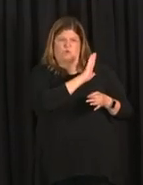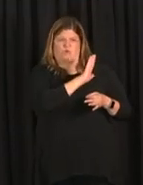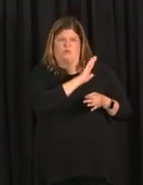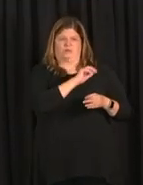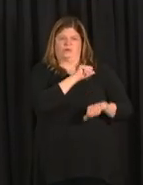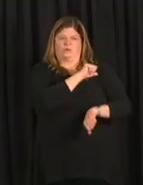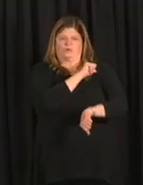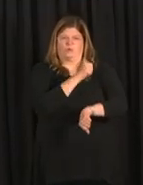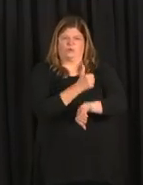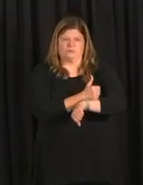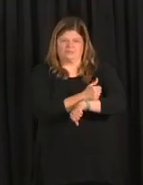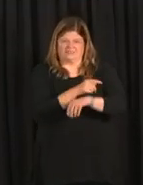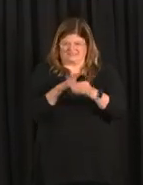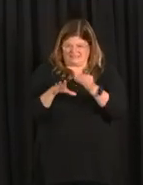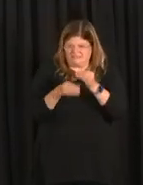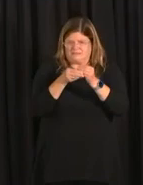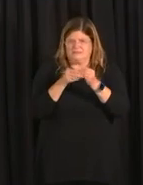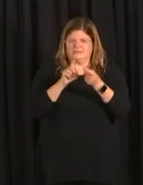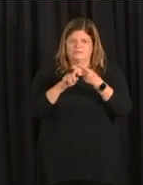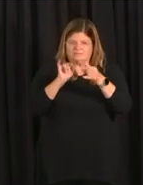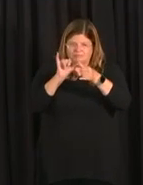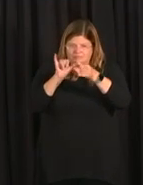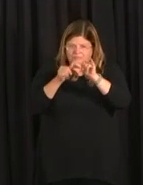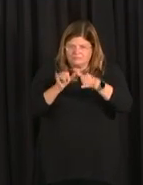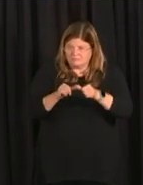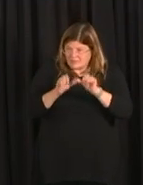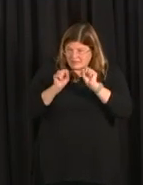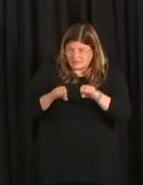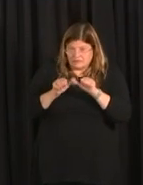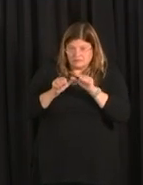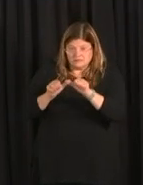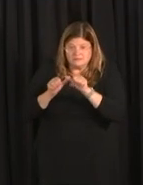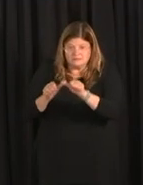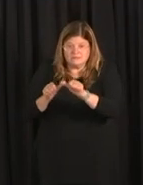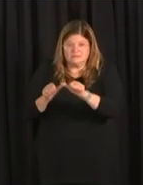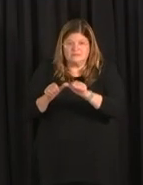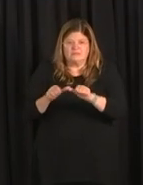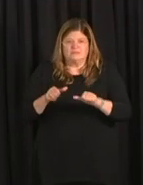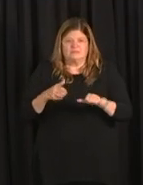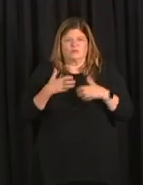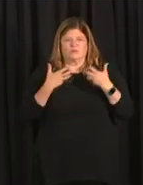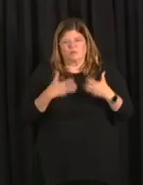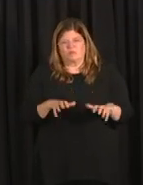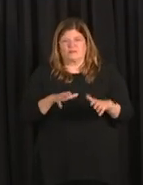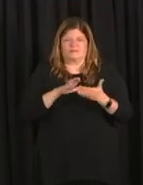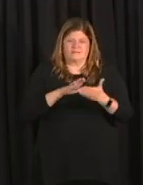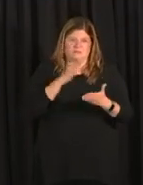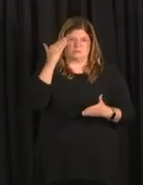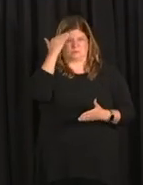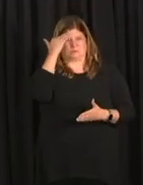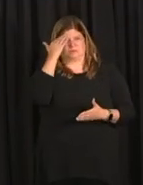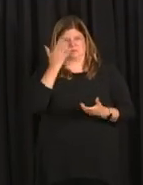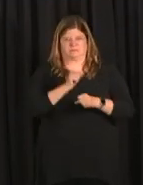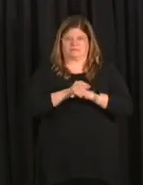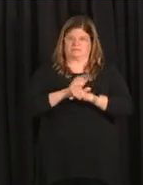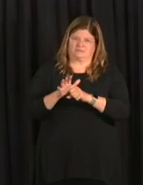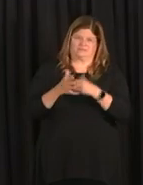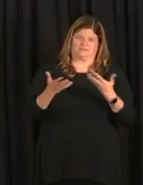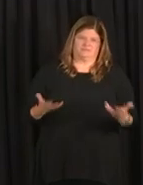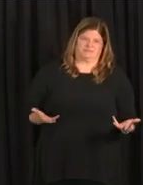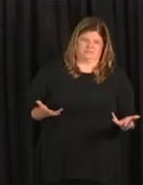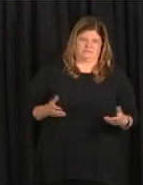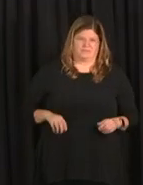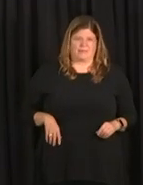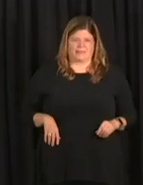other measures, and those are continuing in nature, so we don't need to address them with the legislation